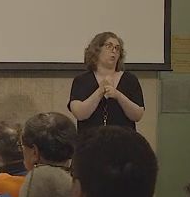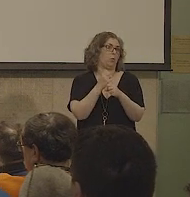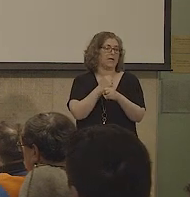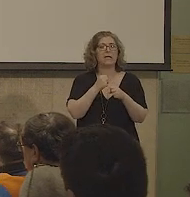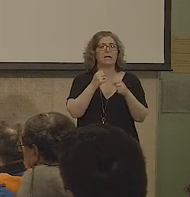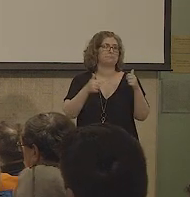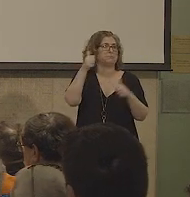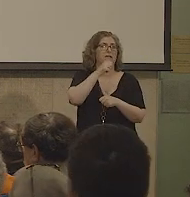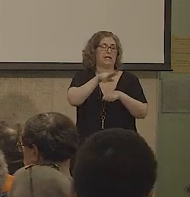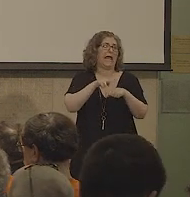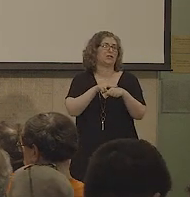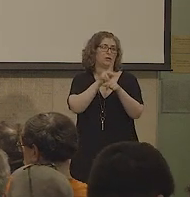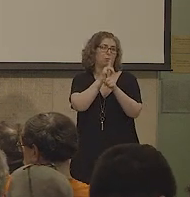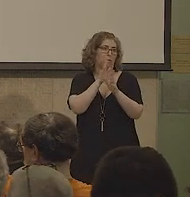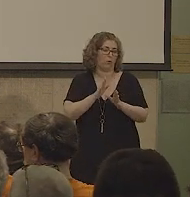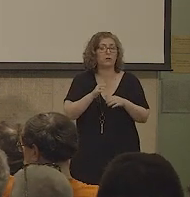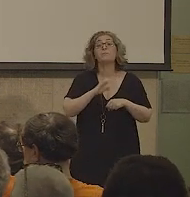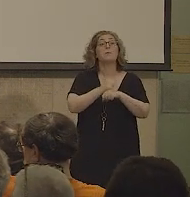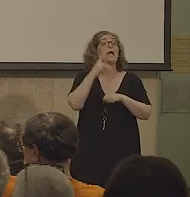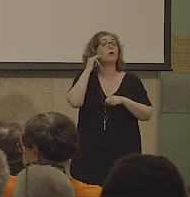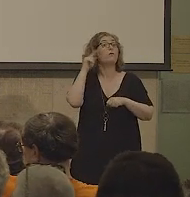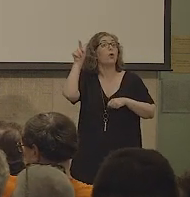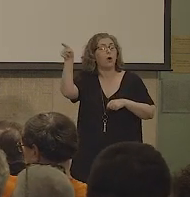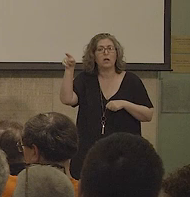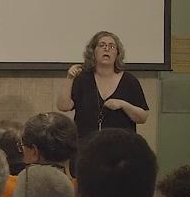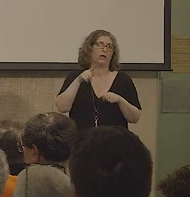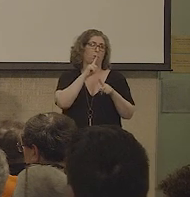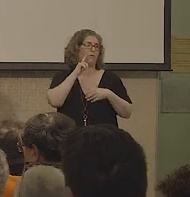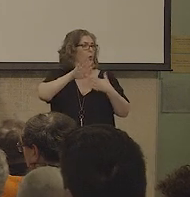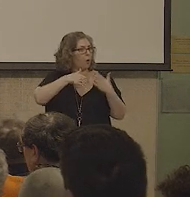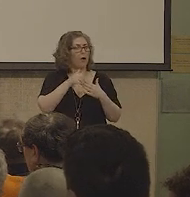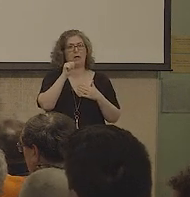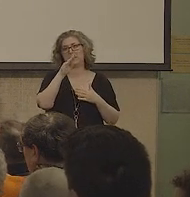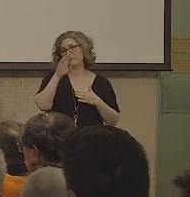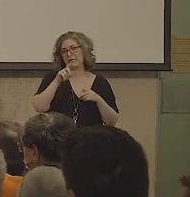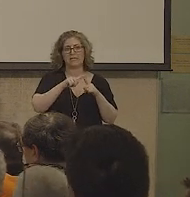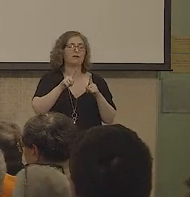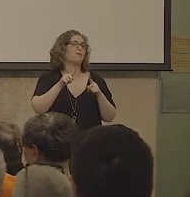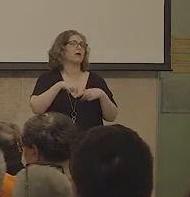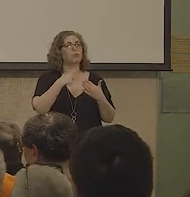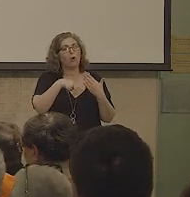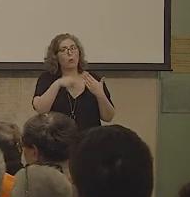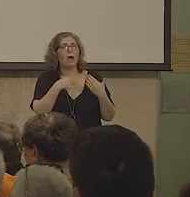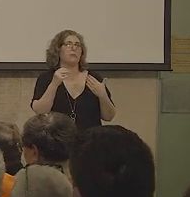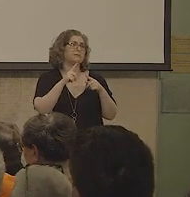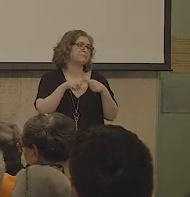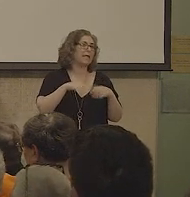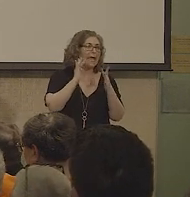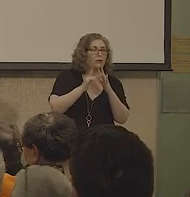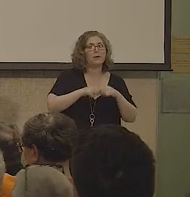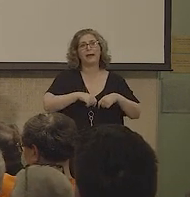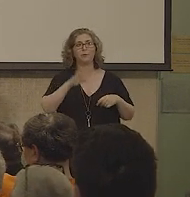national correspondent. Based in California, he reports for all ABC News broadcasts and platforms, including World News Tonight with